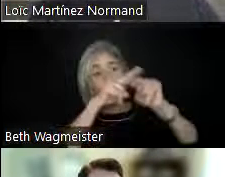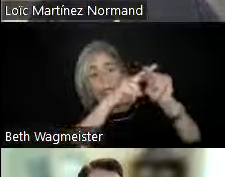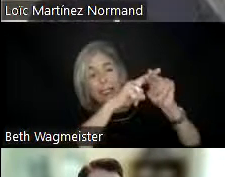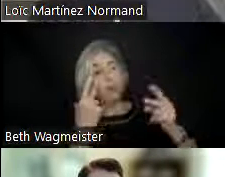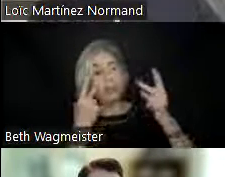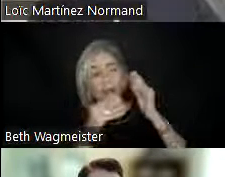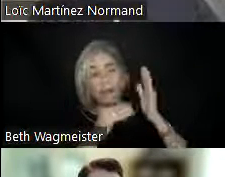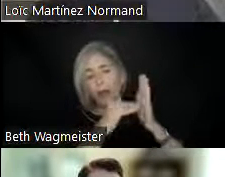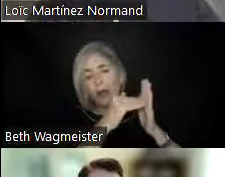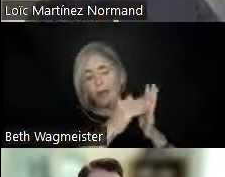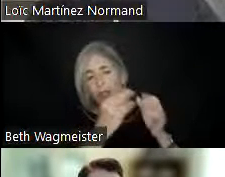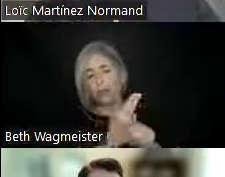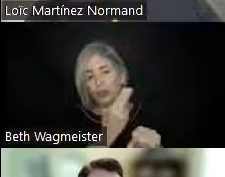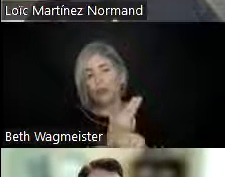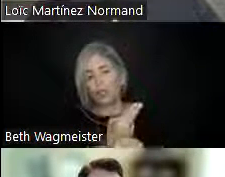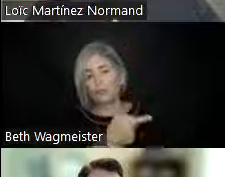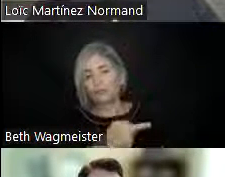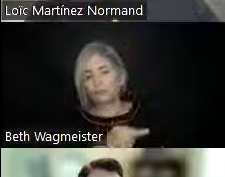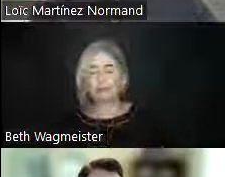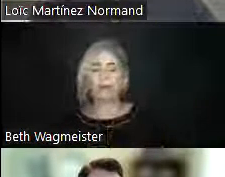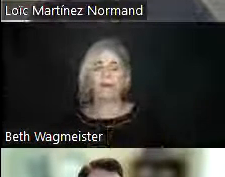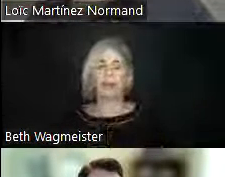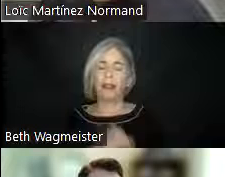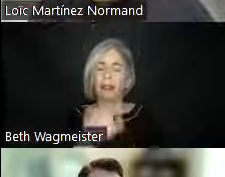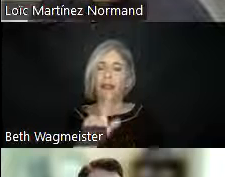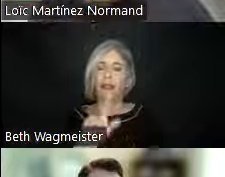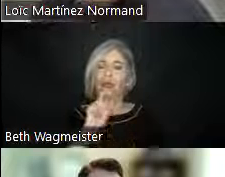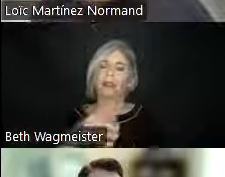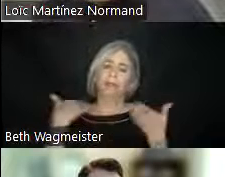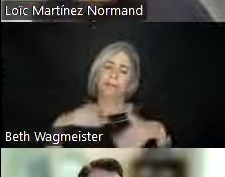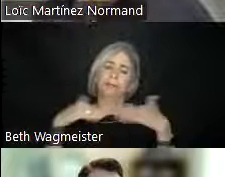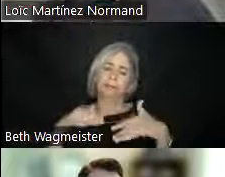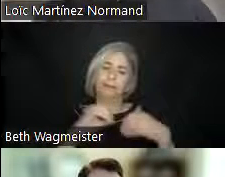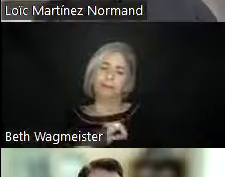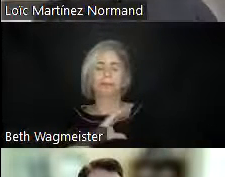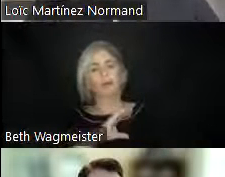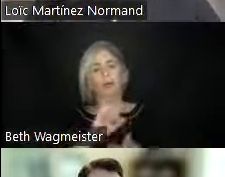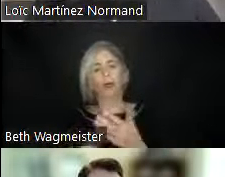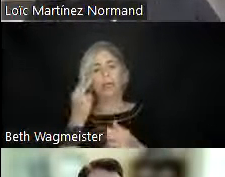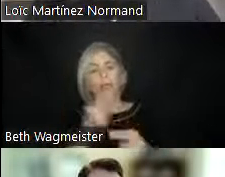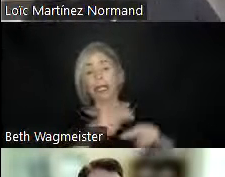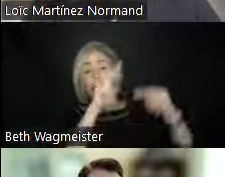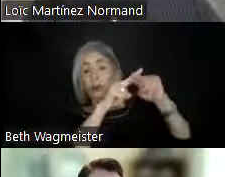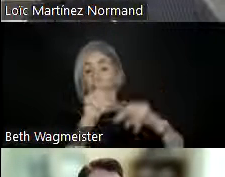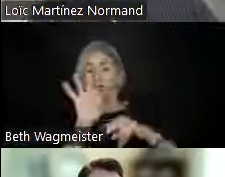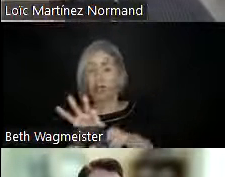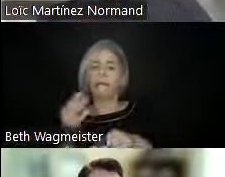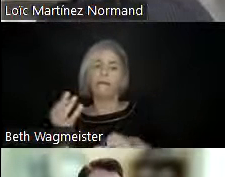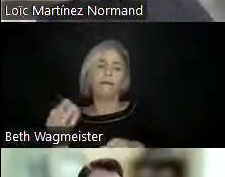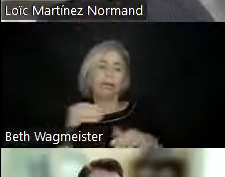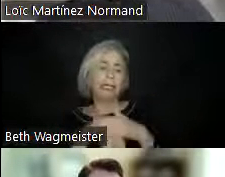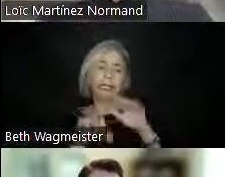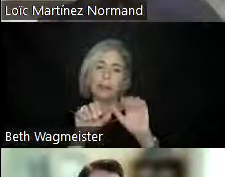used by the member states. And that's really, really rewarding. And we have seen an increase in the use of